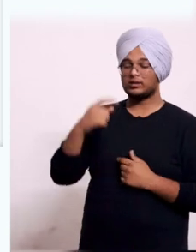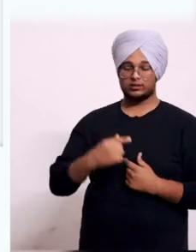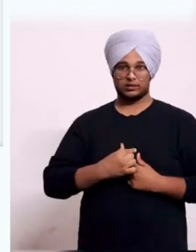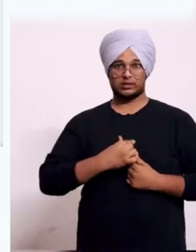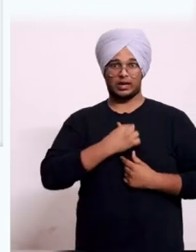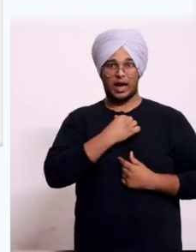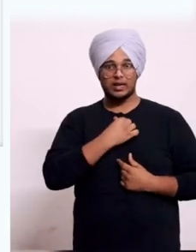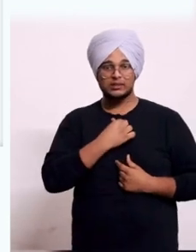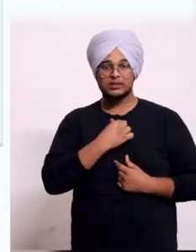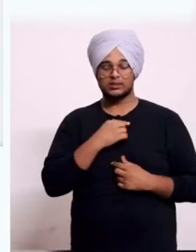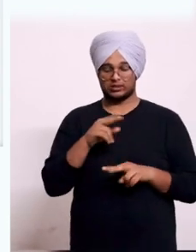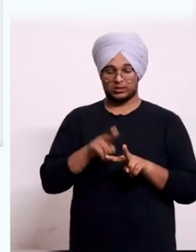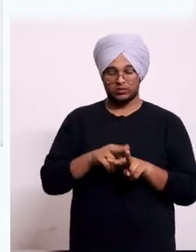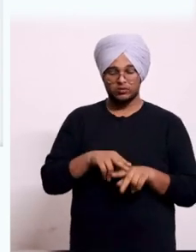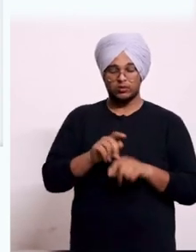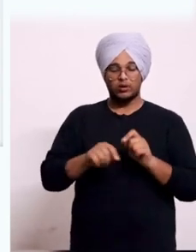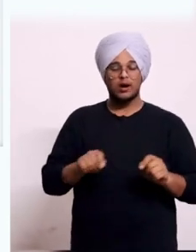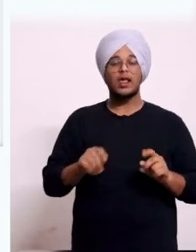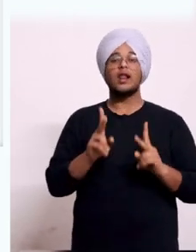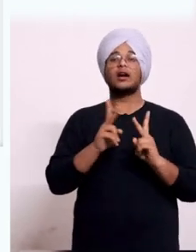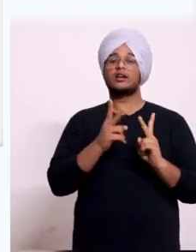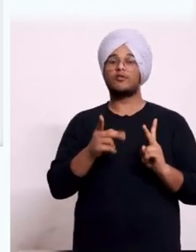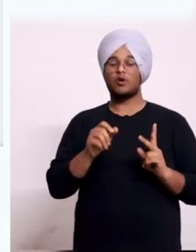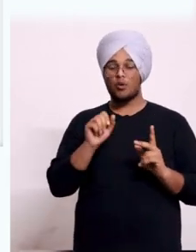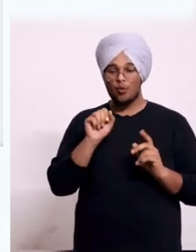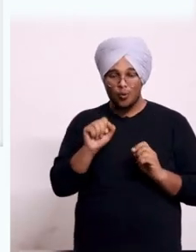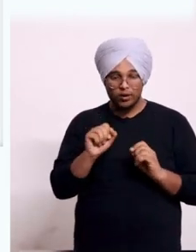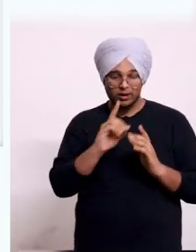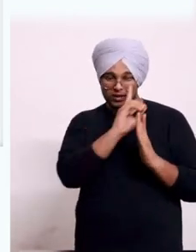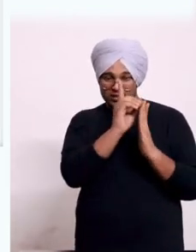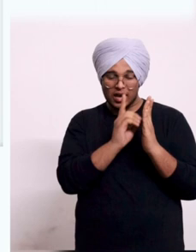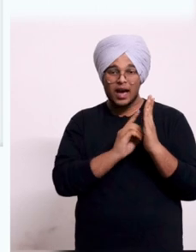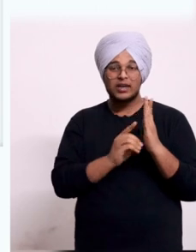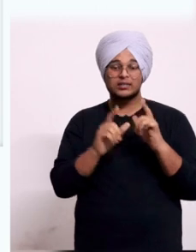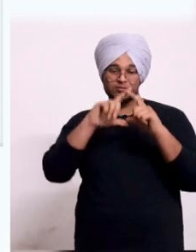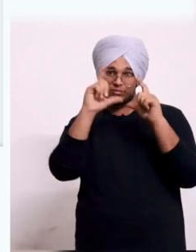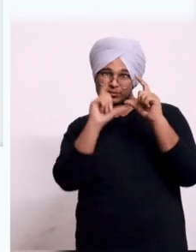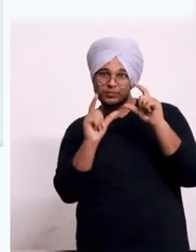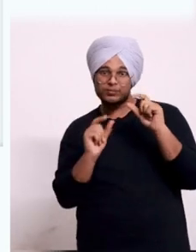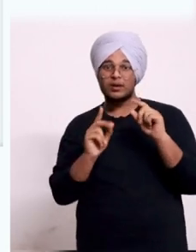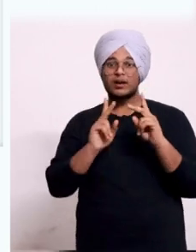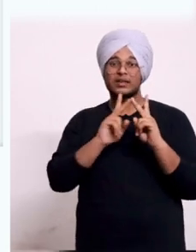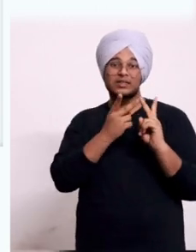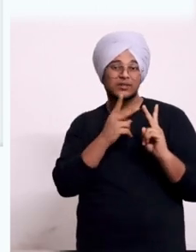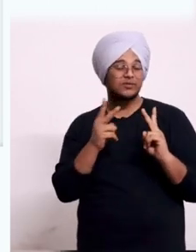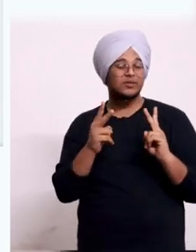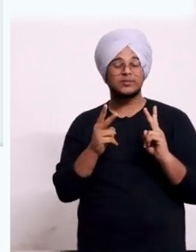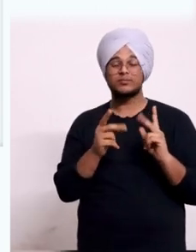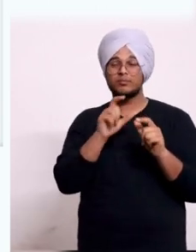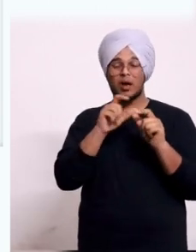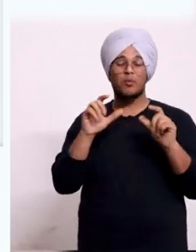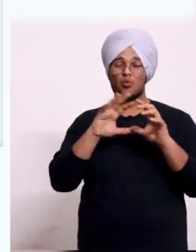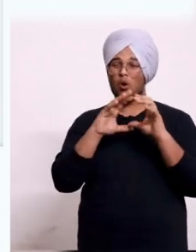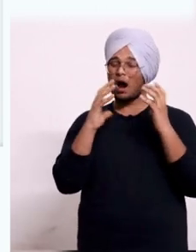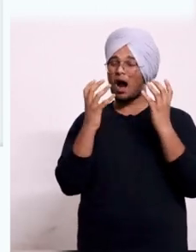hangings to contemporary fashion in the form of footwear, ties, and even automobiles. And yet, its shape and form has